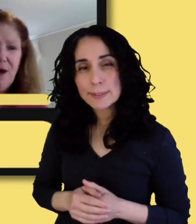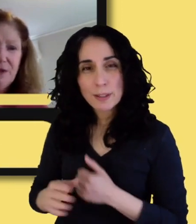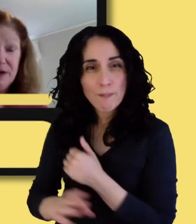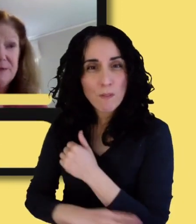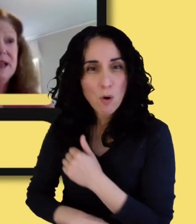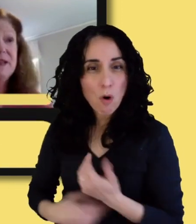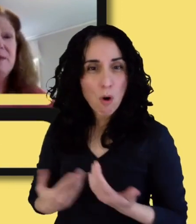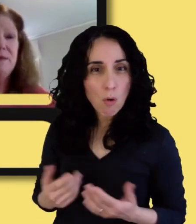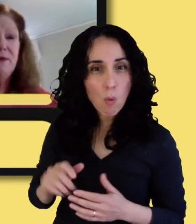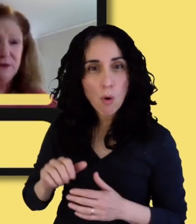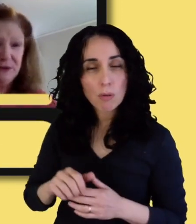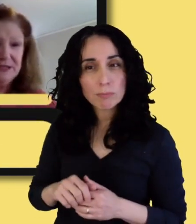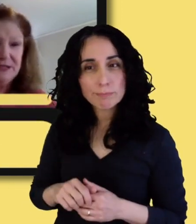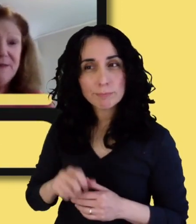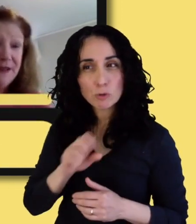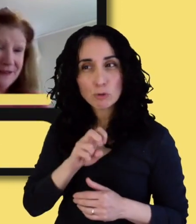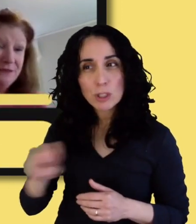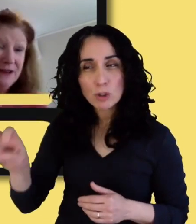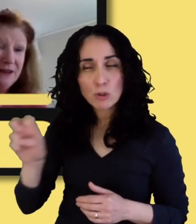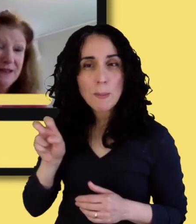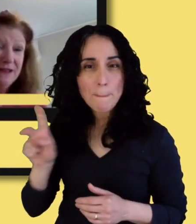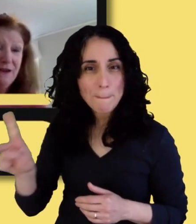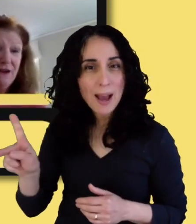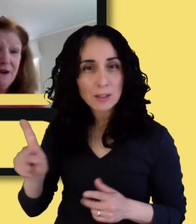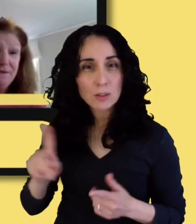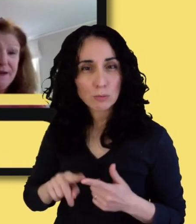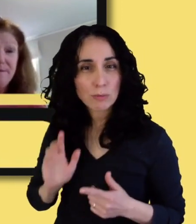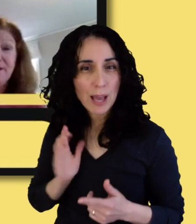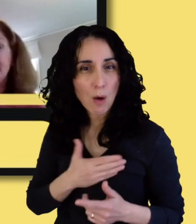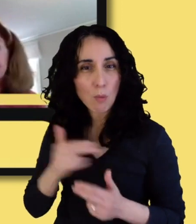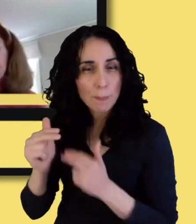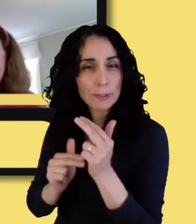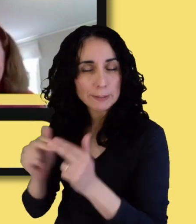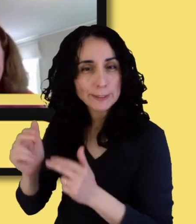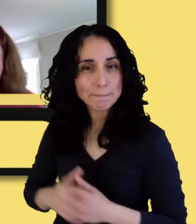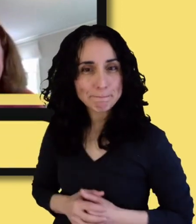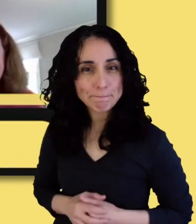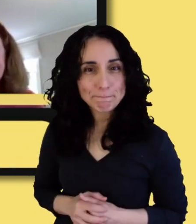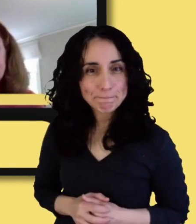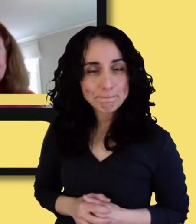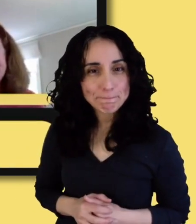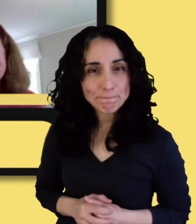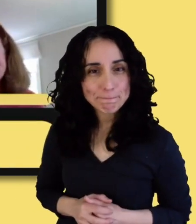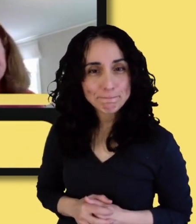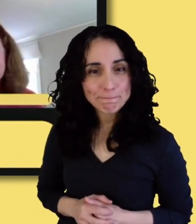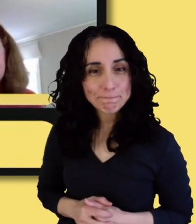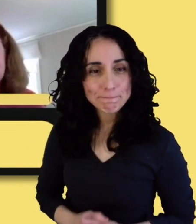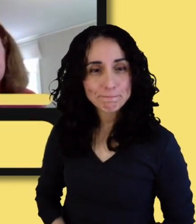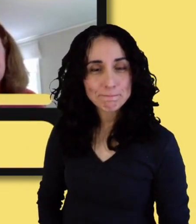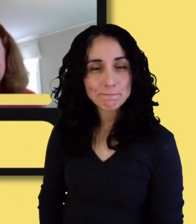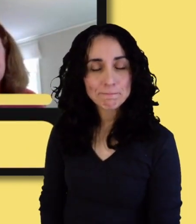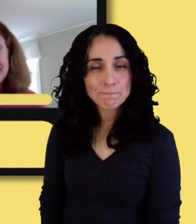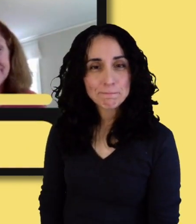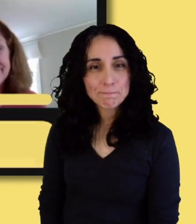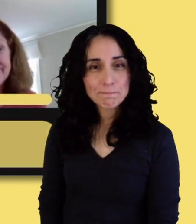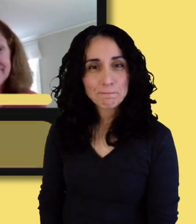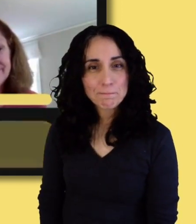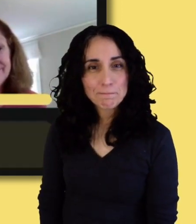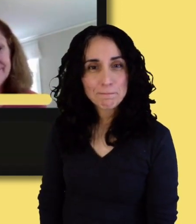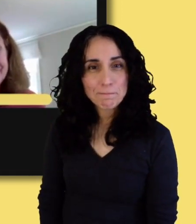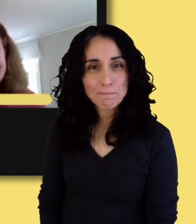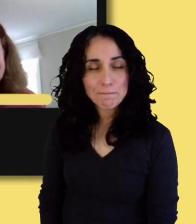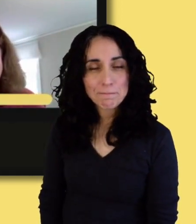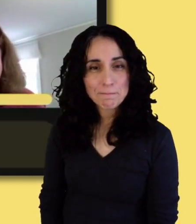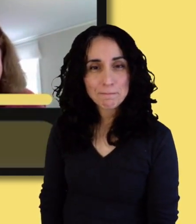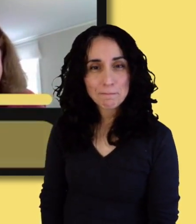the fall, or as we would move and transition back into our building. Right. Um, so My next question, I